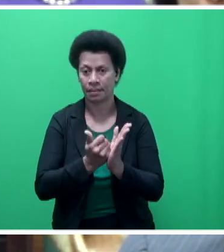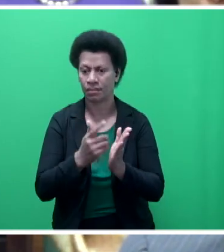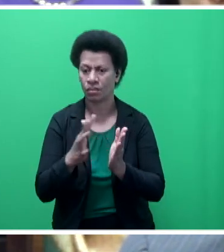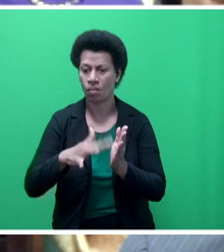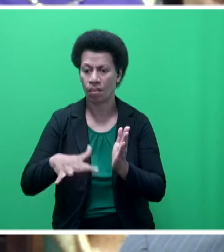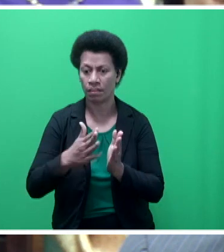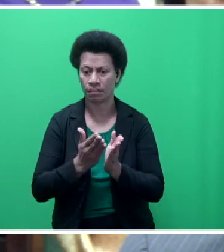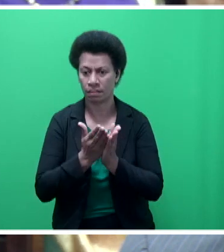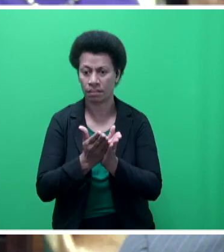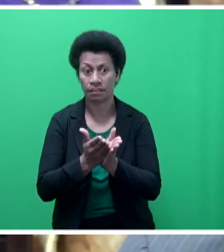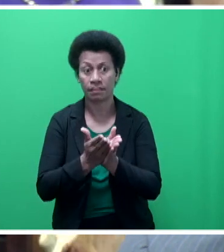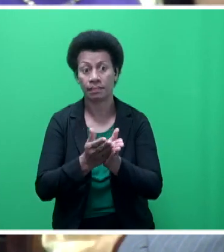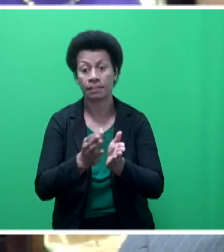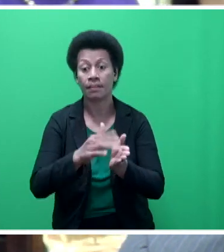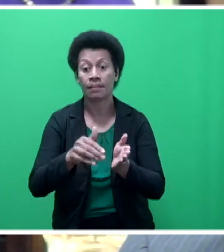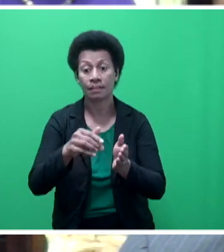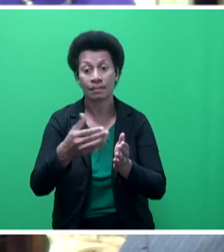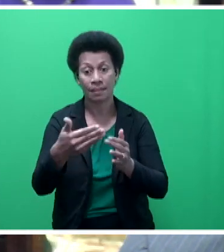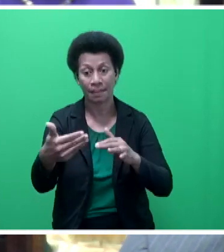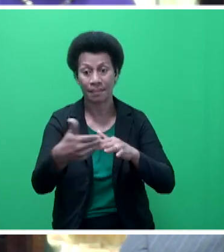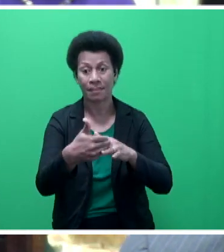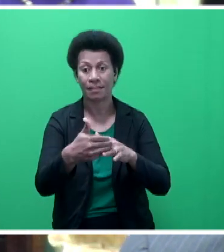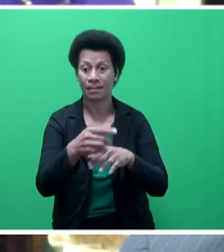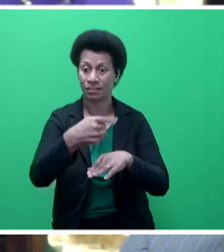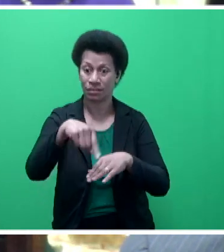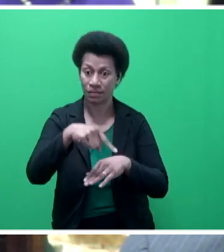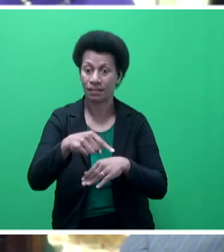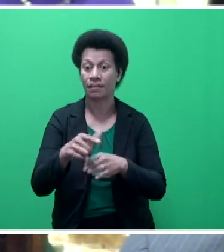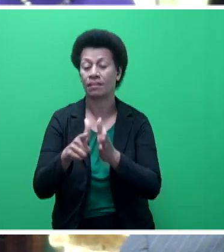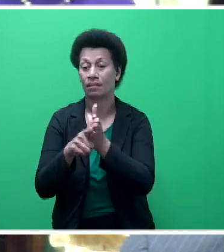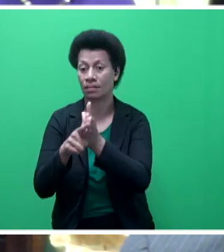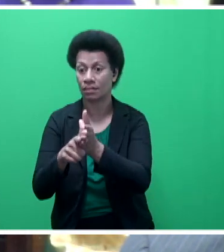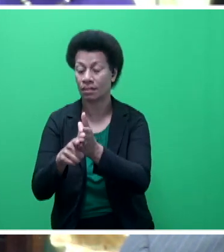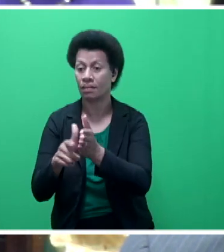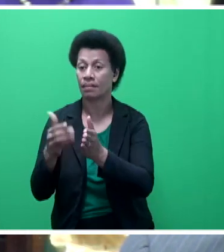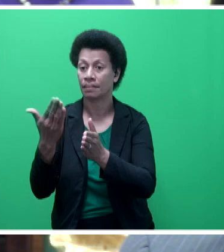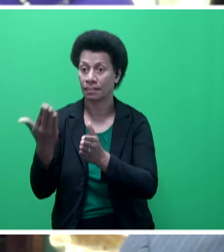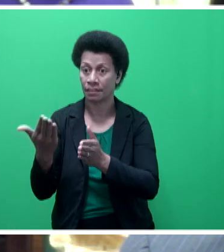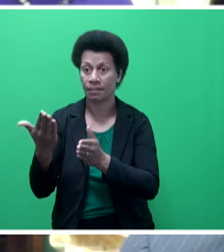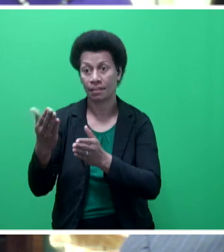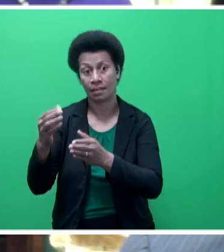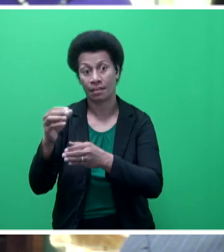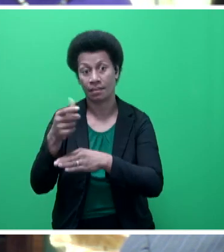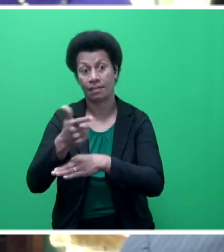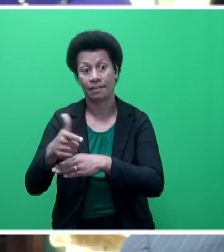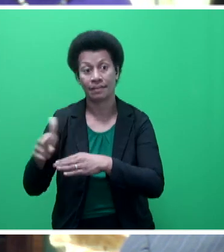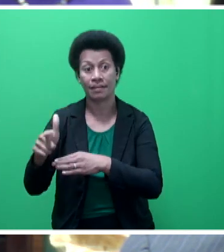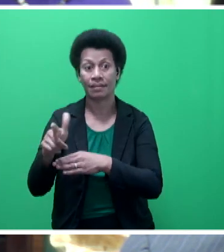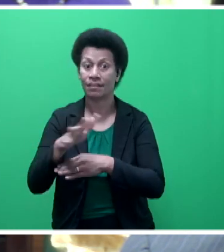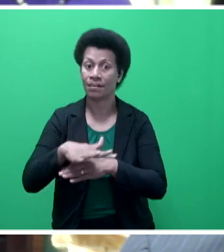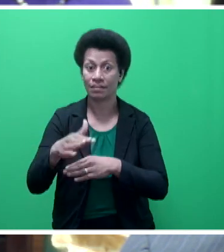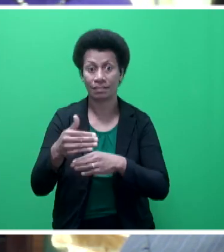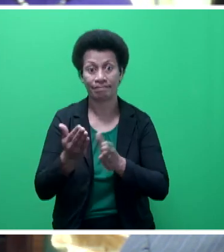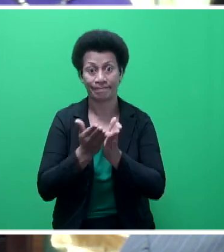in Suva Harbour, Lautoka Harbour, and Levuka would cost about 59 million Fijian dollars. A lot of these ships are